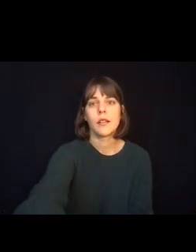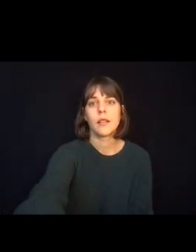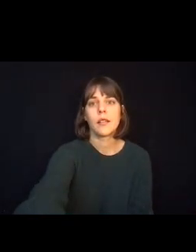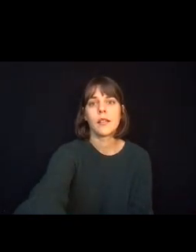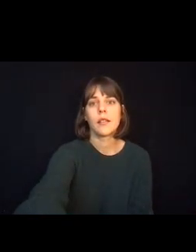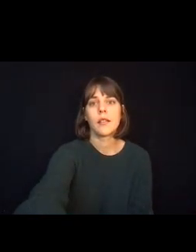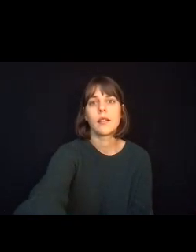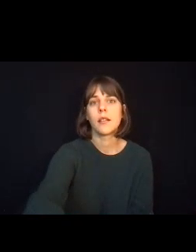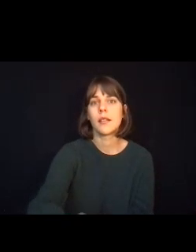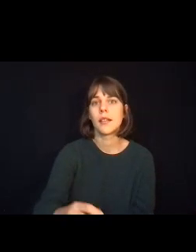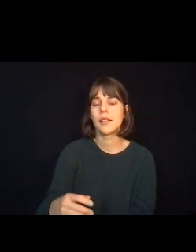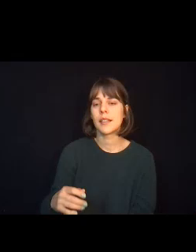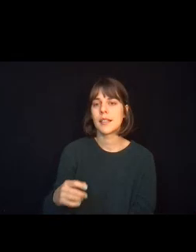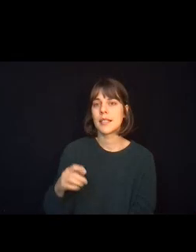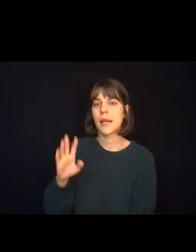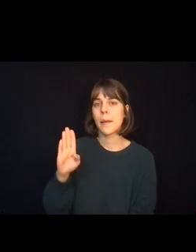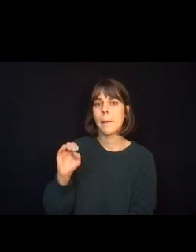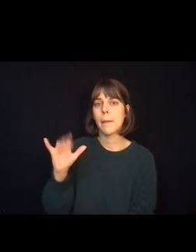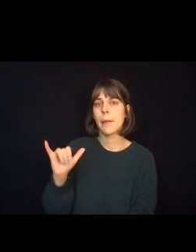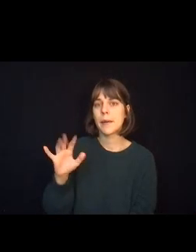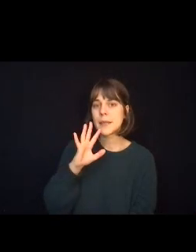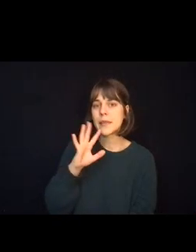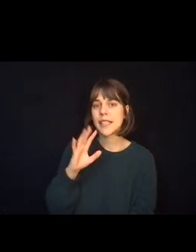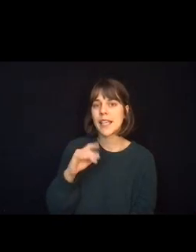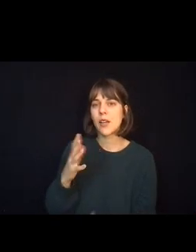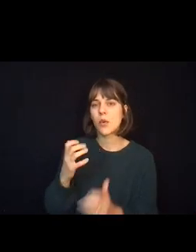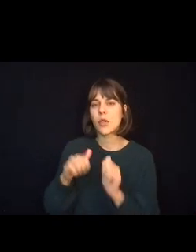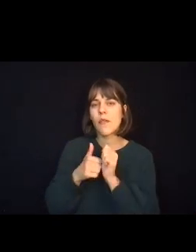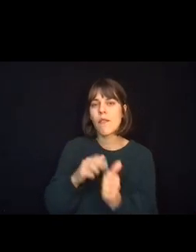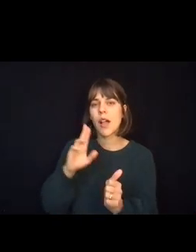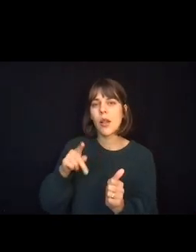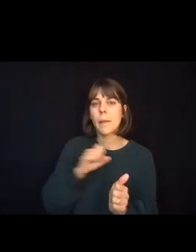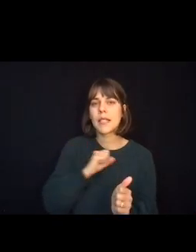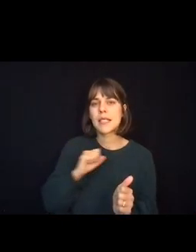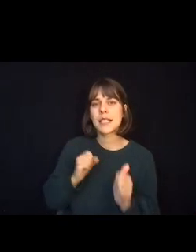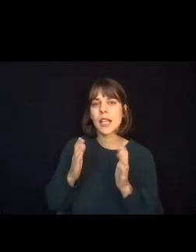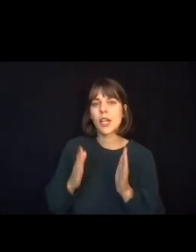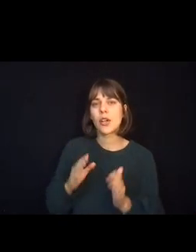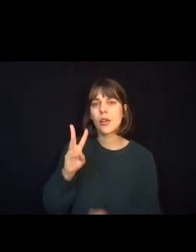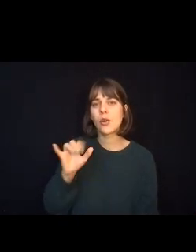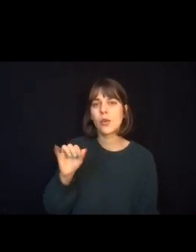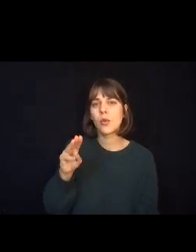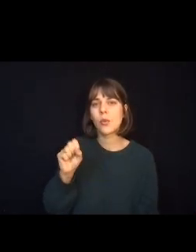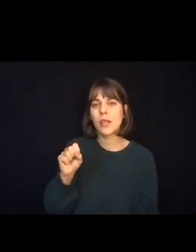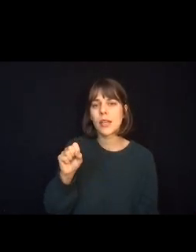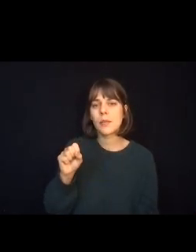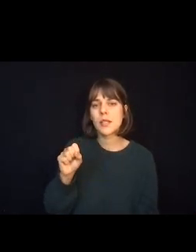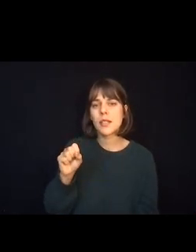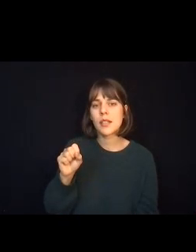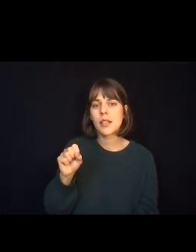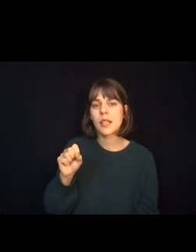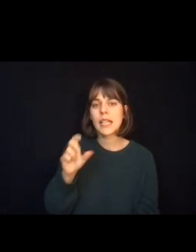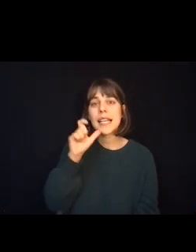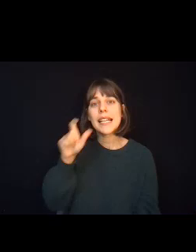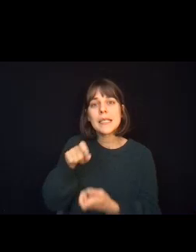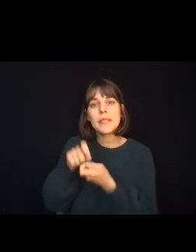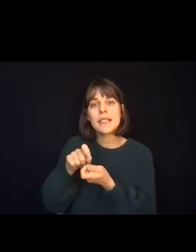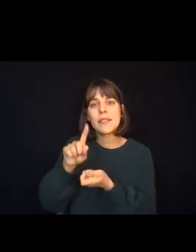Bobby. This is just actually to follow up on Senator Williams' questions, and this is not specifically to question